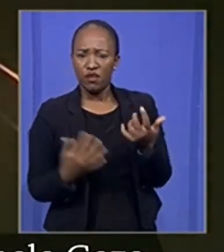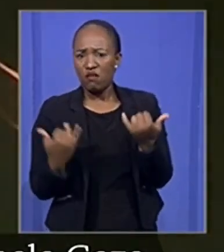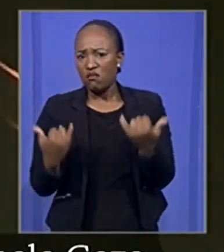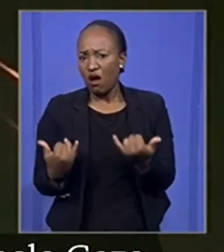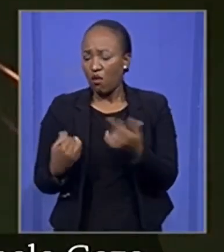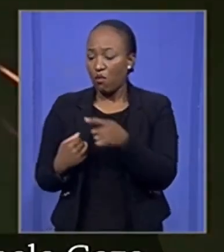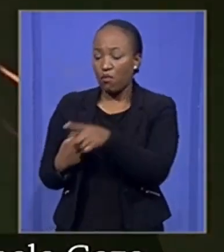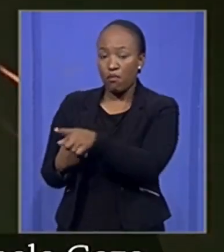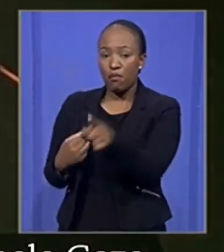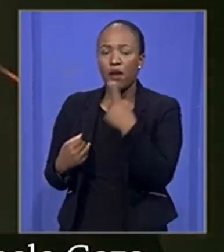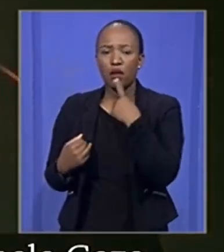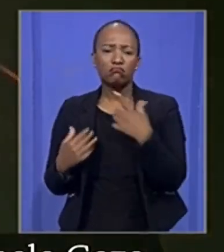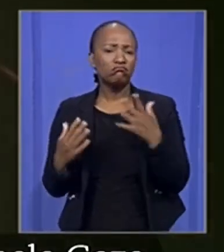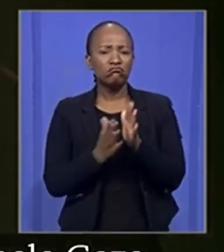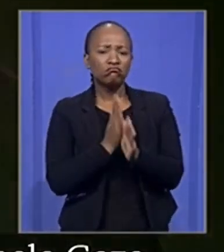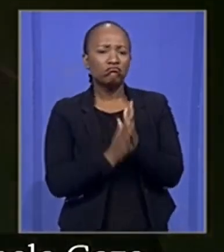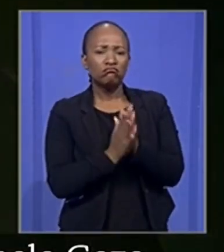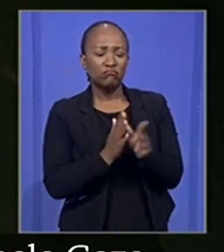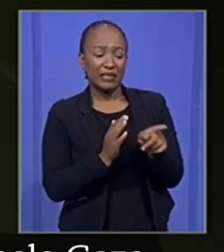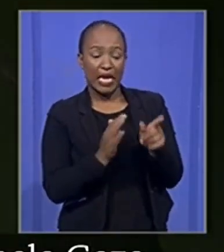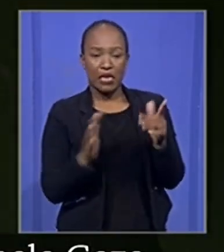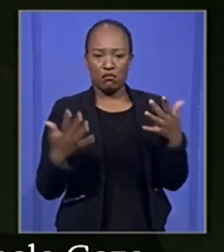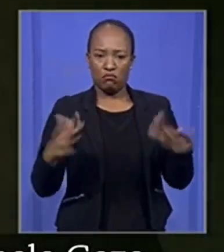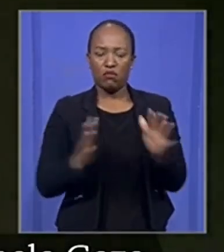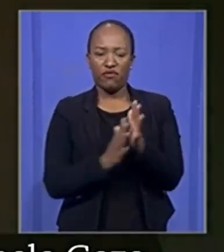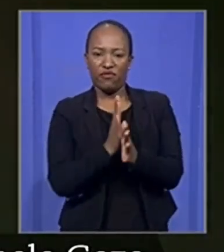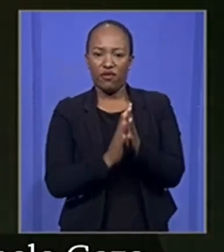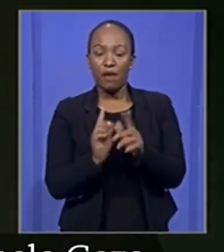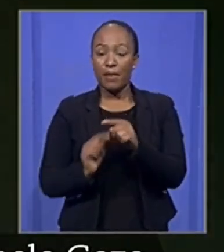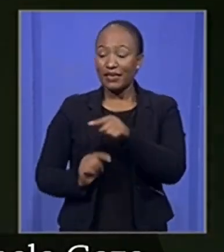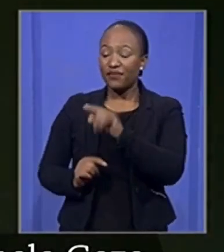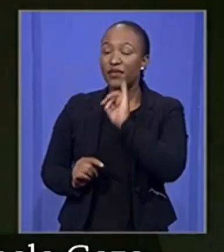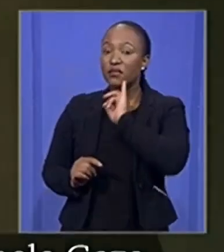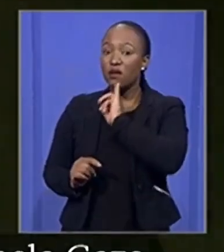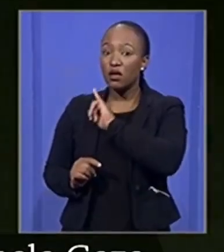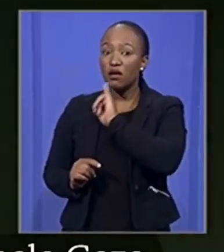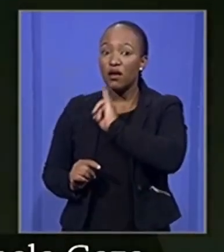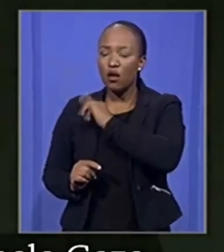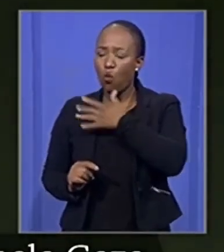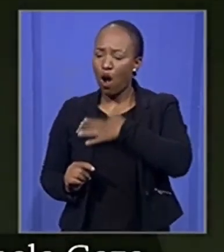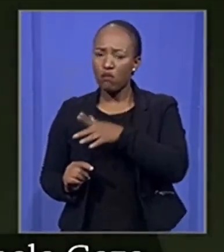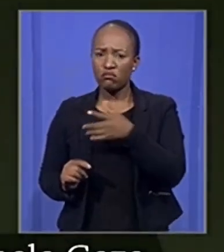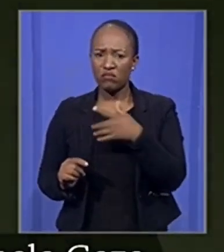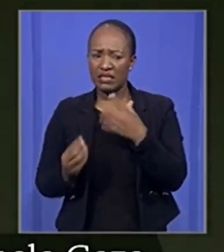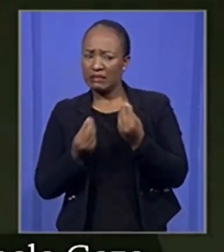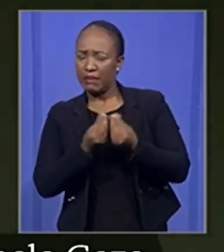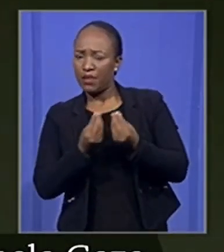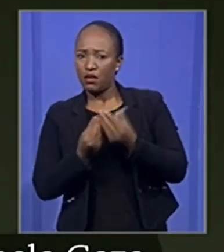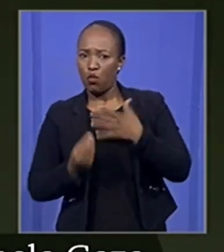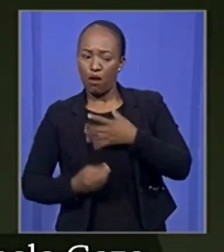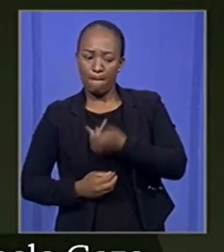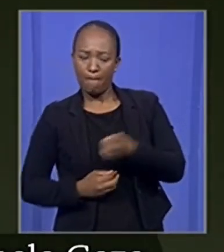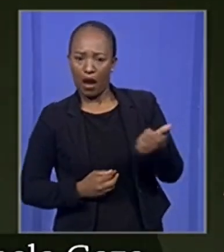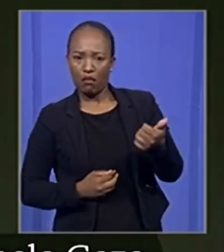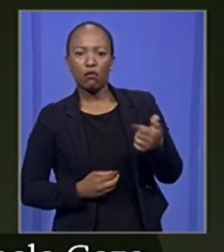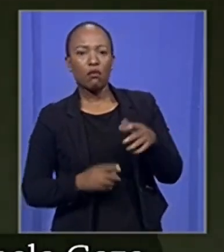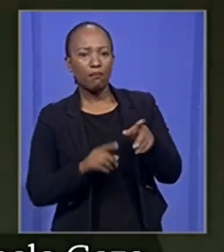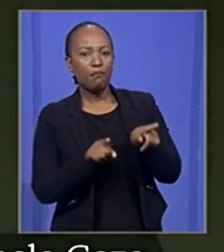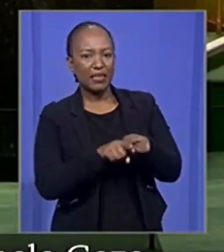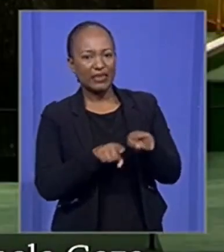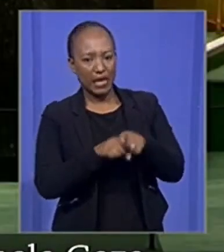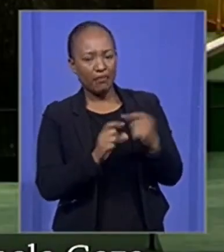wa jale ba qetile empa ebang Israel e ka kenya ditshoso kapa yang ka qeto ya iphetetsa ba tla iphetetsa